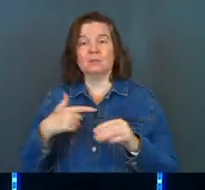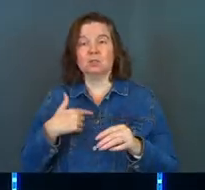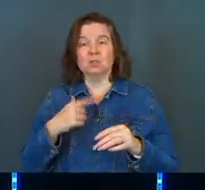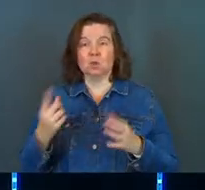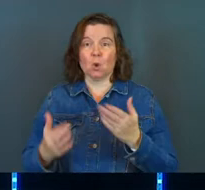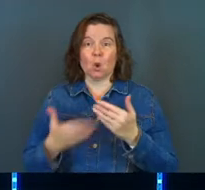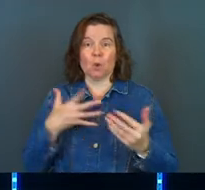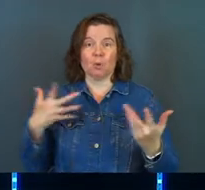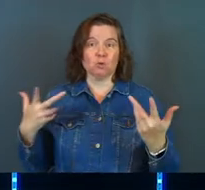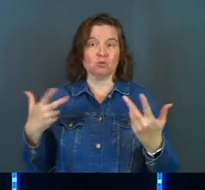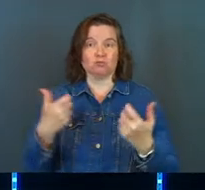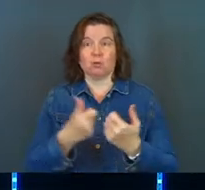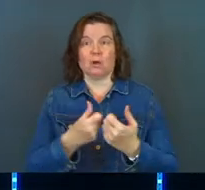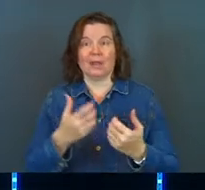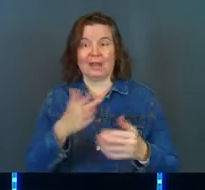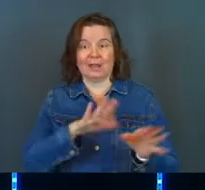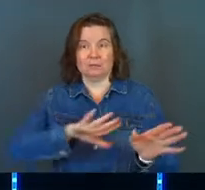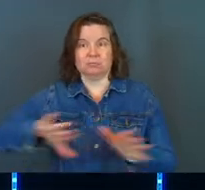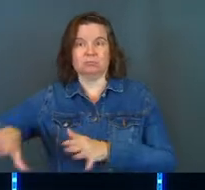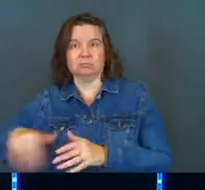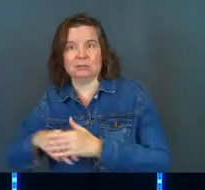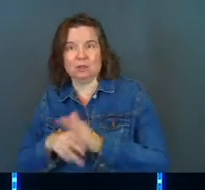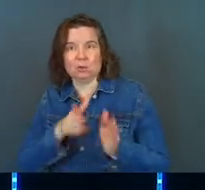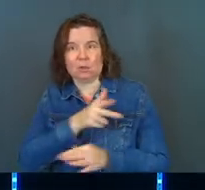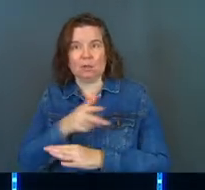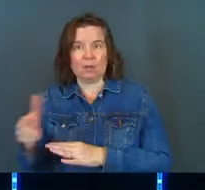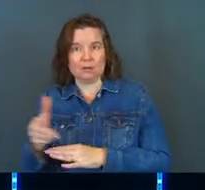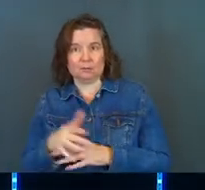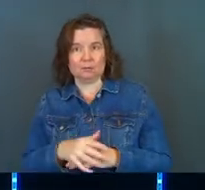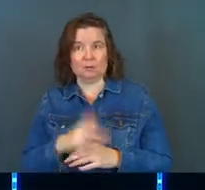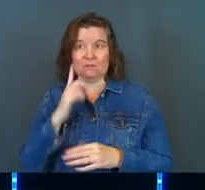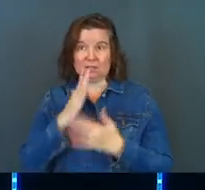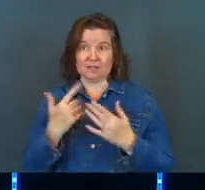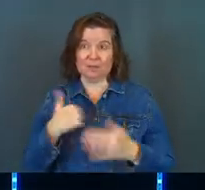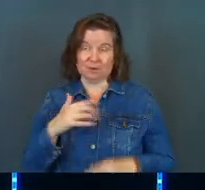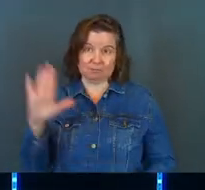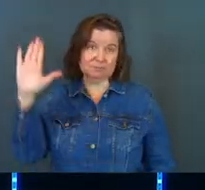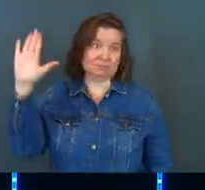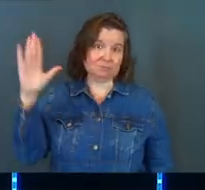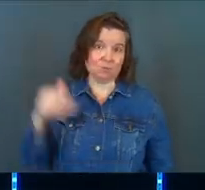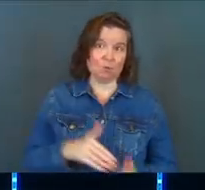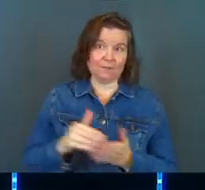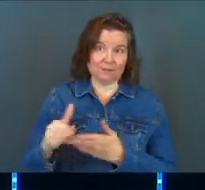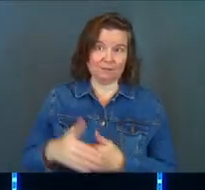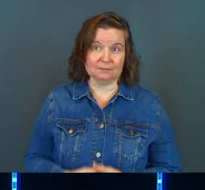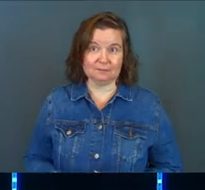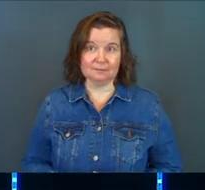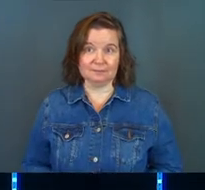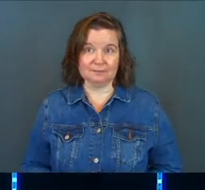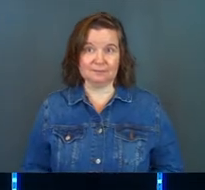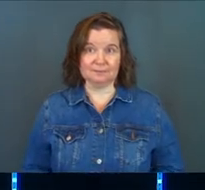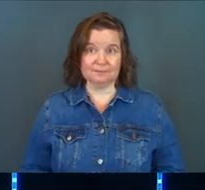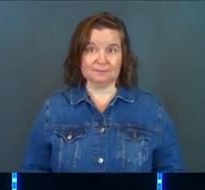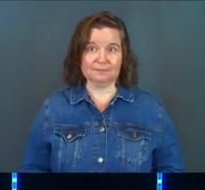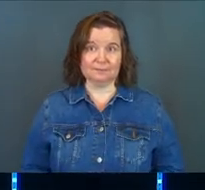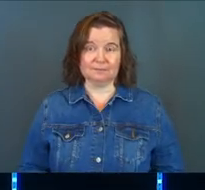did you almost crash the car and an angel pushed you back into the lane? For some of us, quite often.